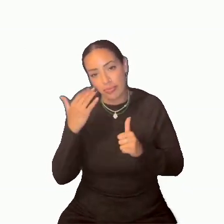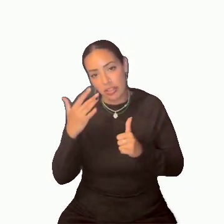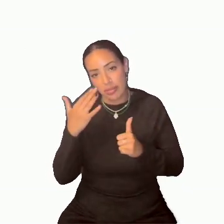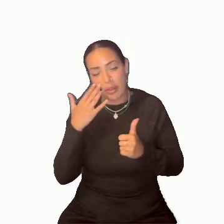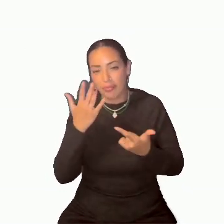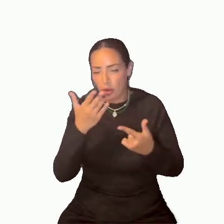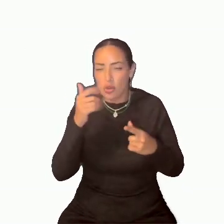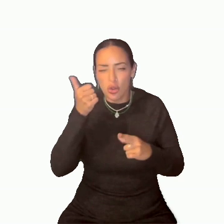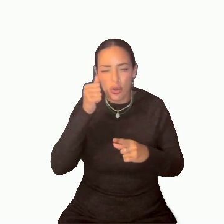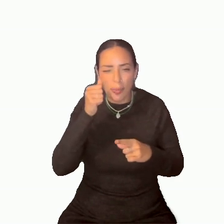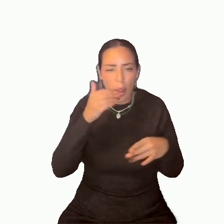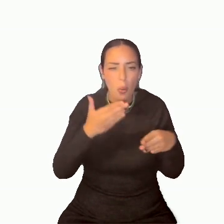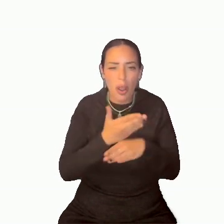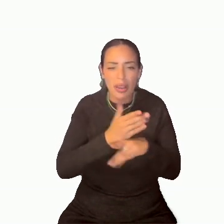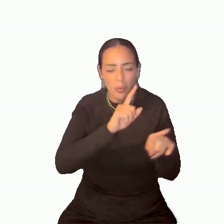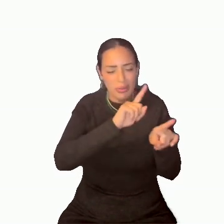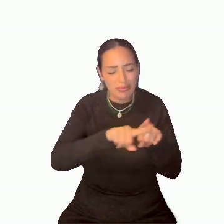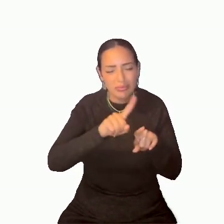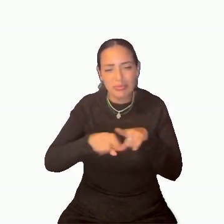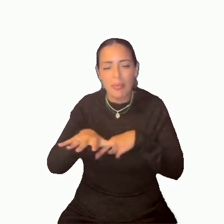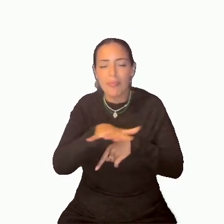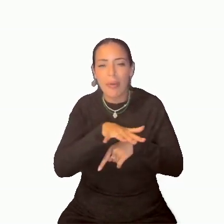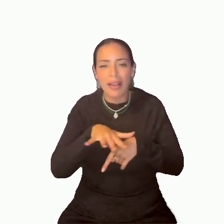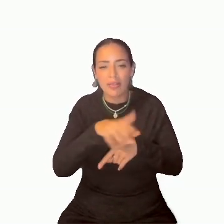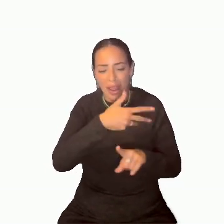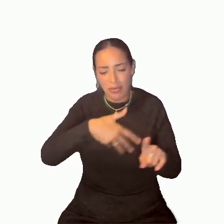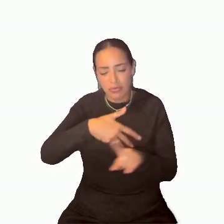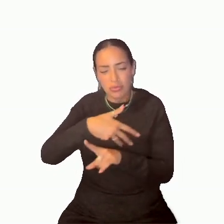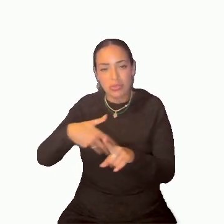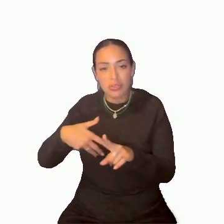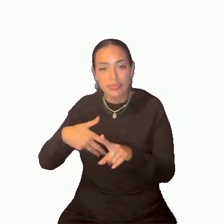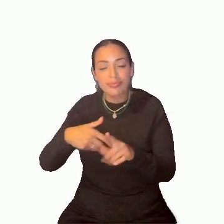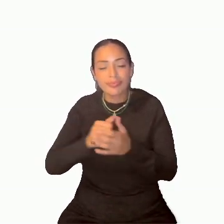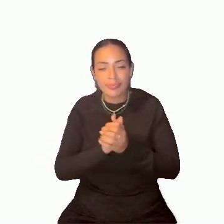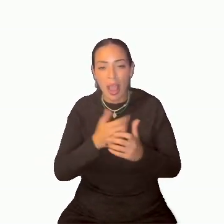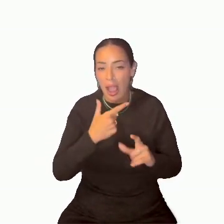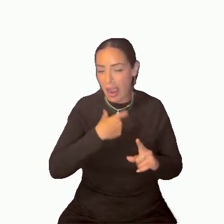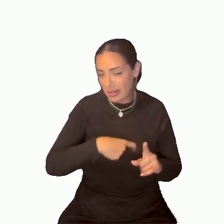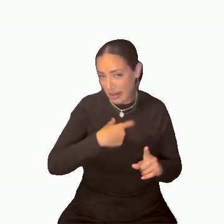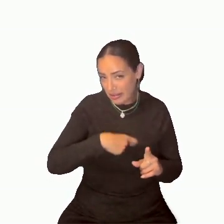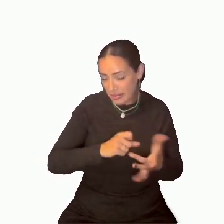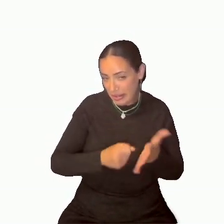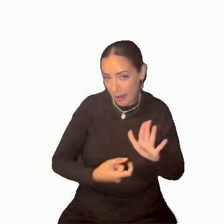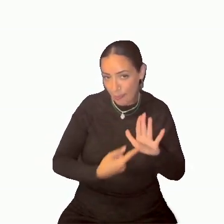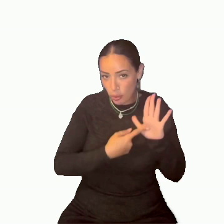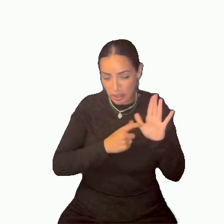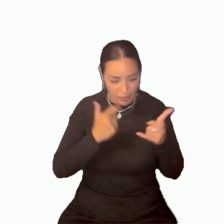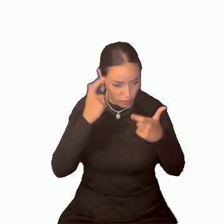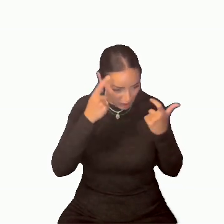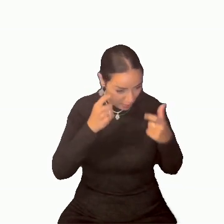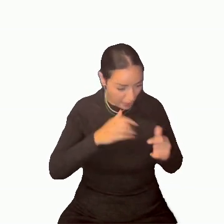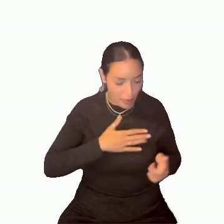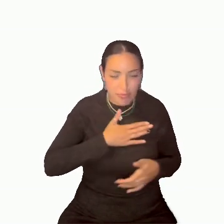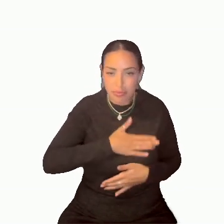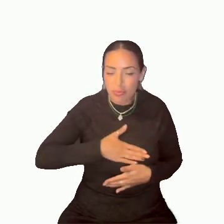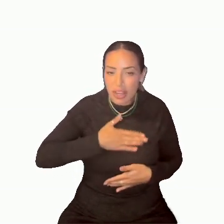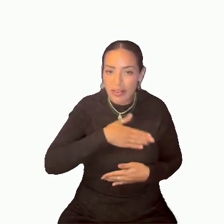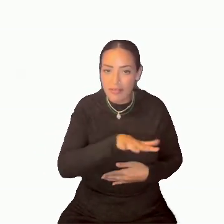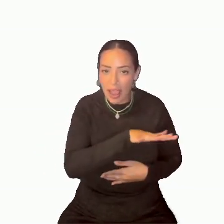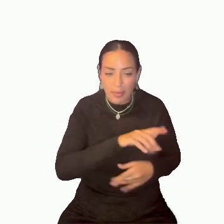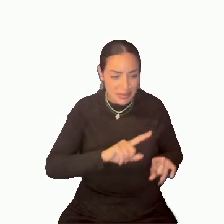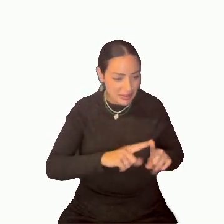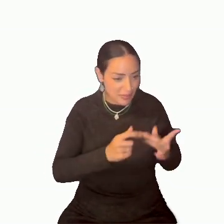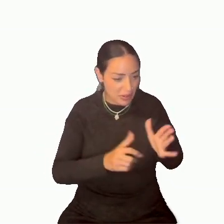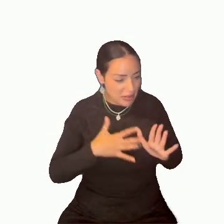families from a range of backgrounds. Responding to identity and context is about taking account of the ways in which bereaved families are different, with differing